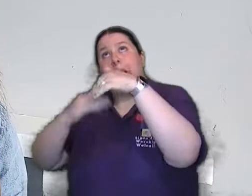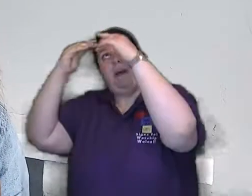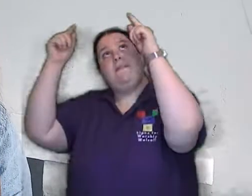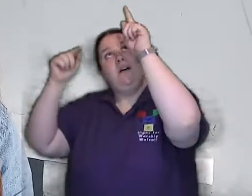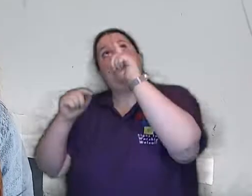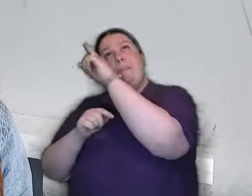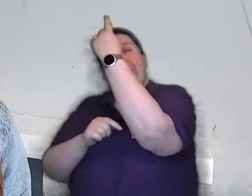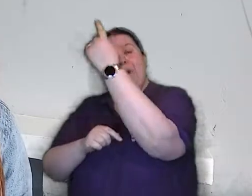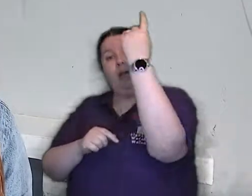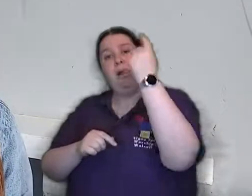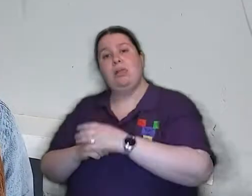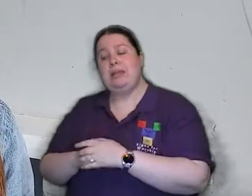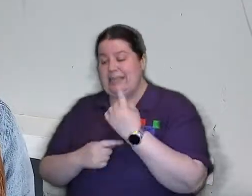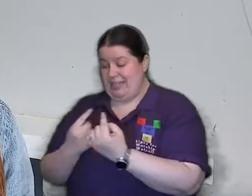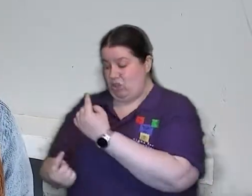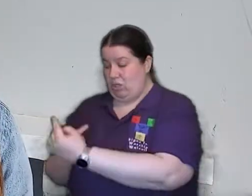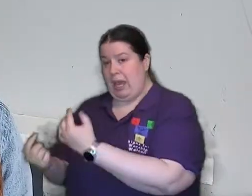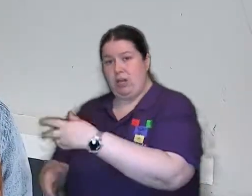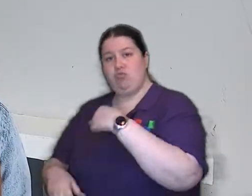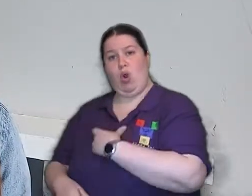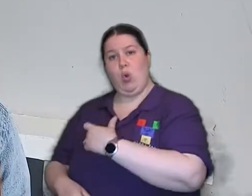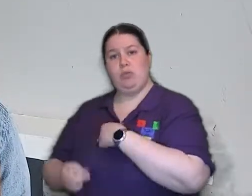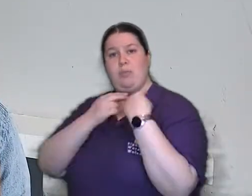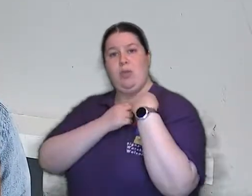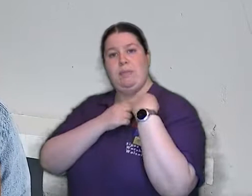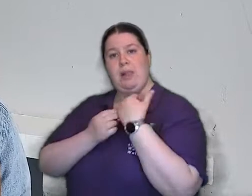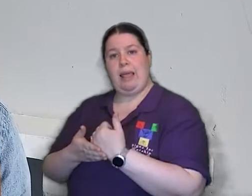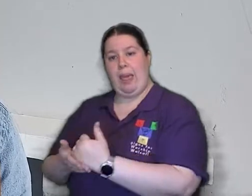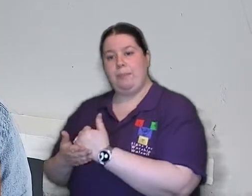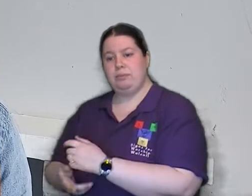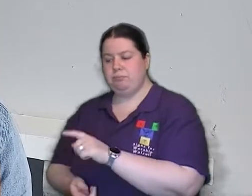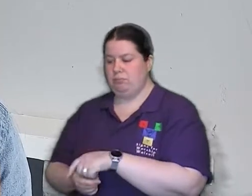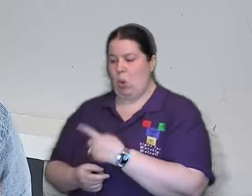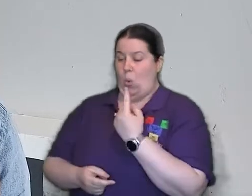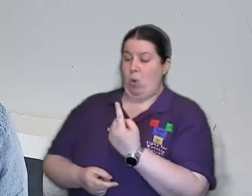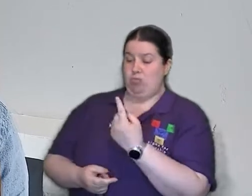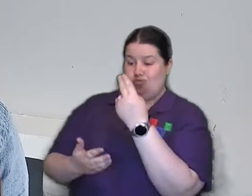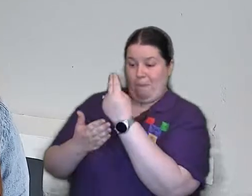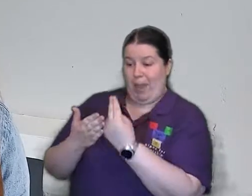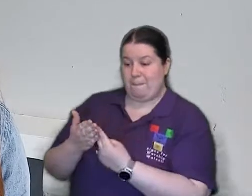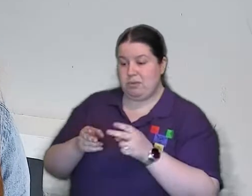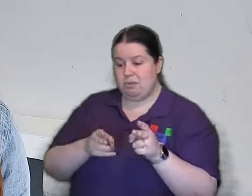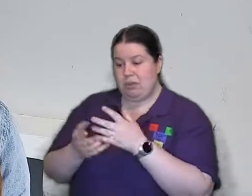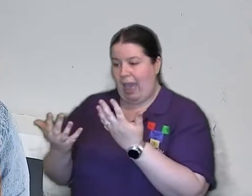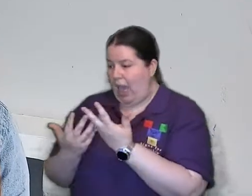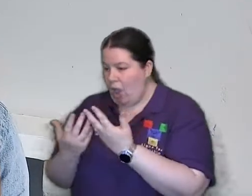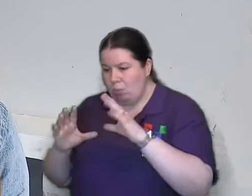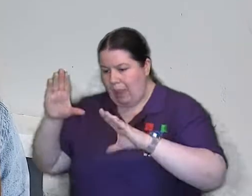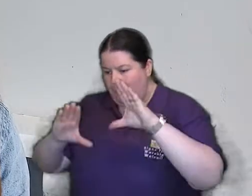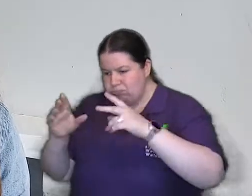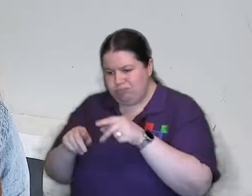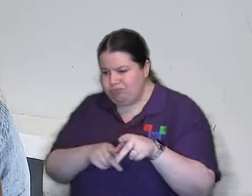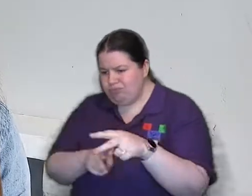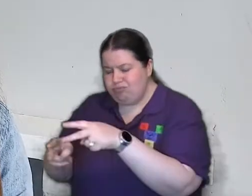above ground, each of them began to take on particular roles and responsibilities. One drew maps of the tunnels